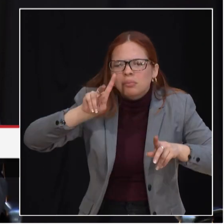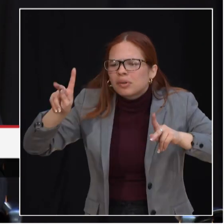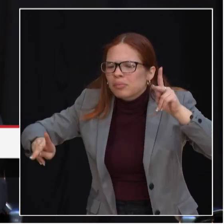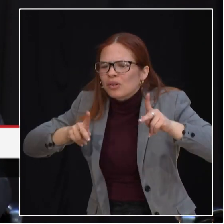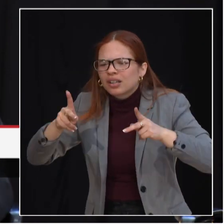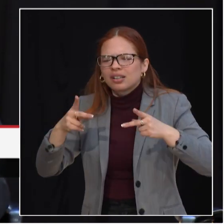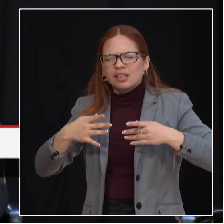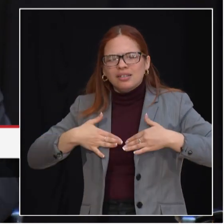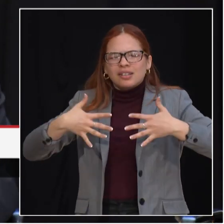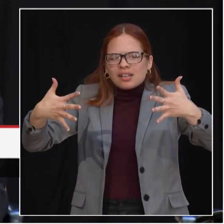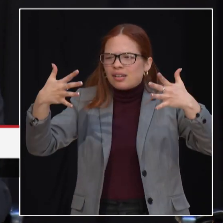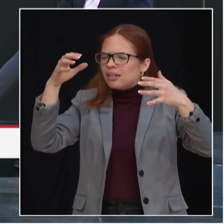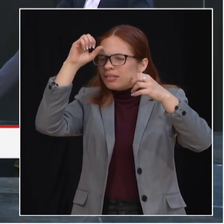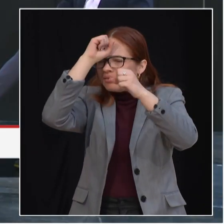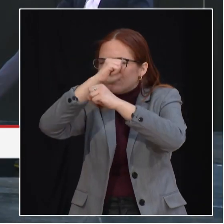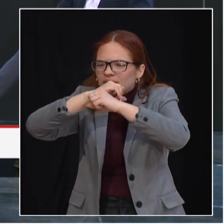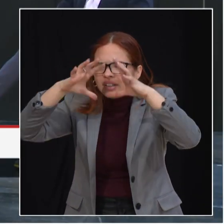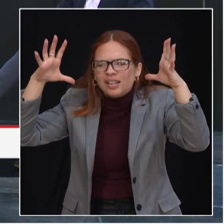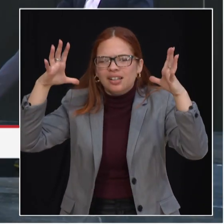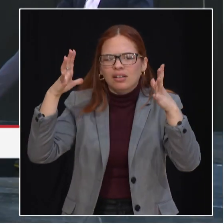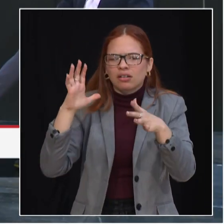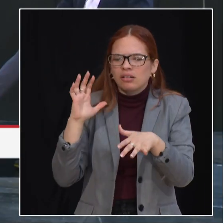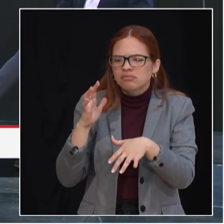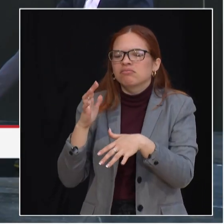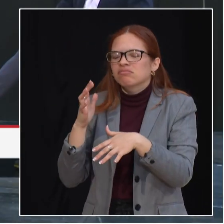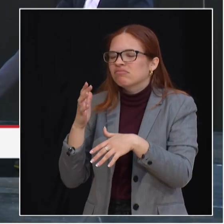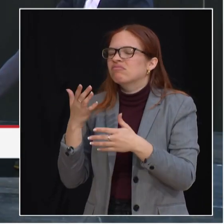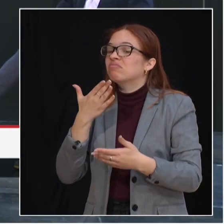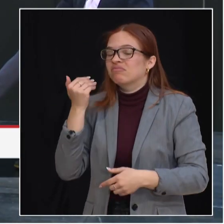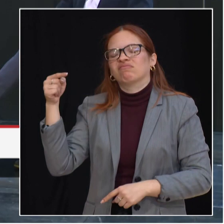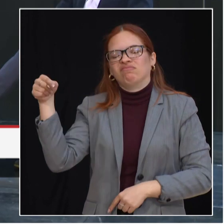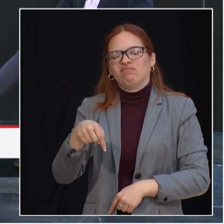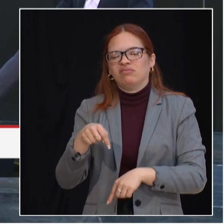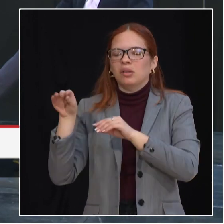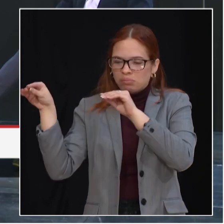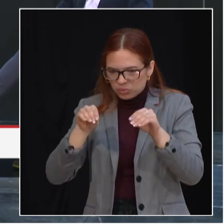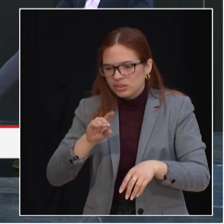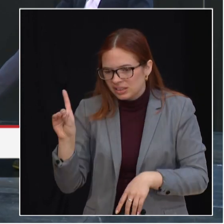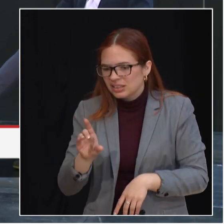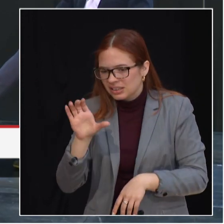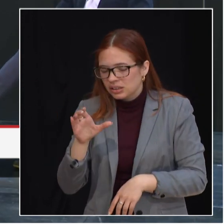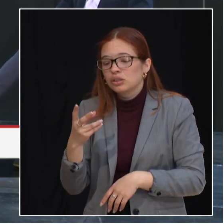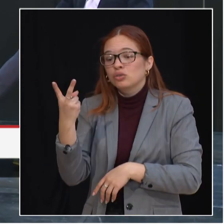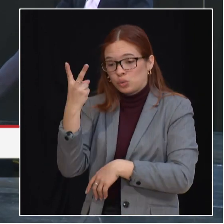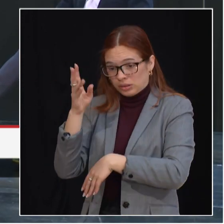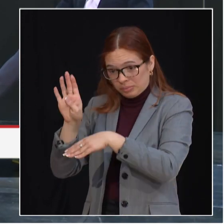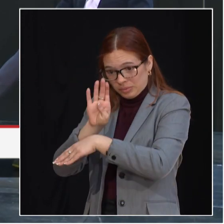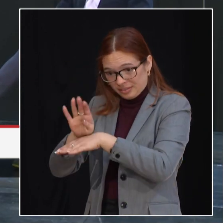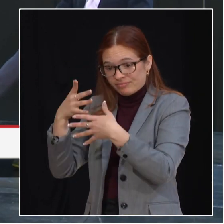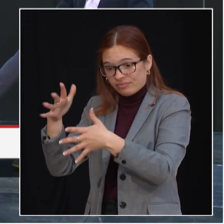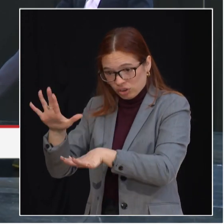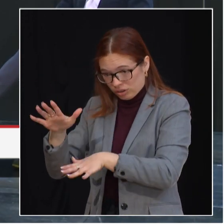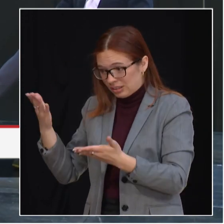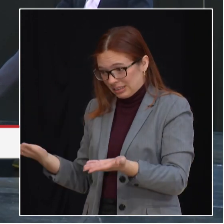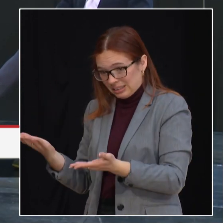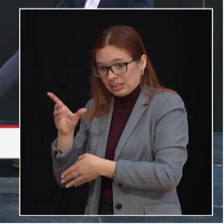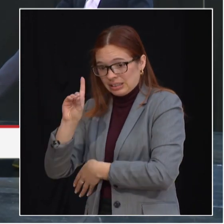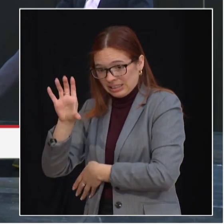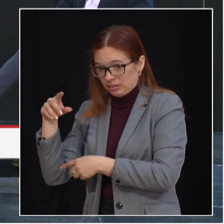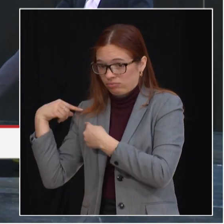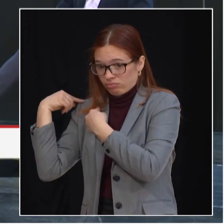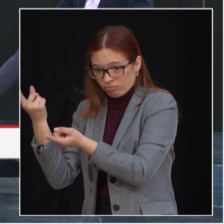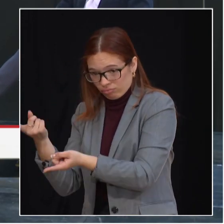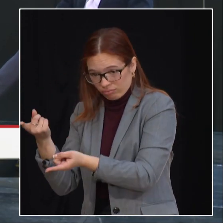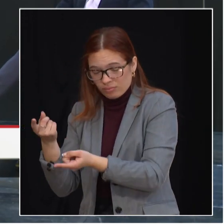do. Fantastic, thank you. So we have two businesses that were already here that expanded, and one, as you heard from Benjamin, that